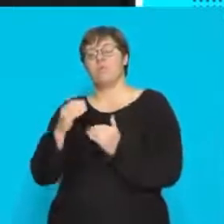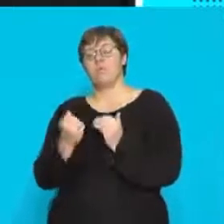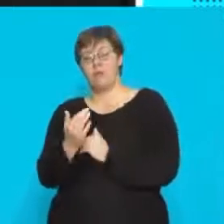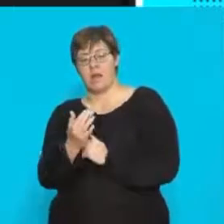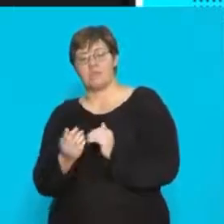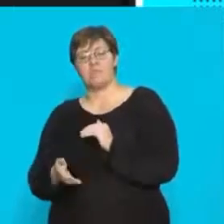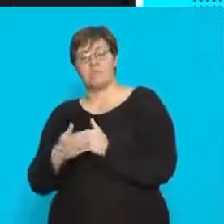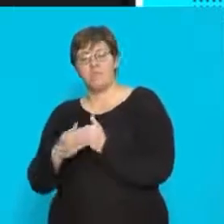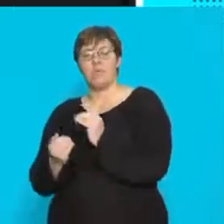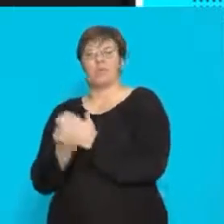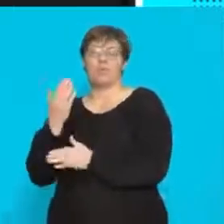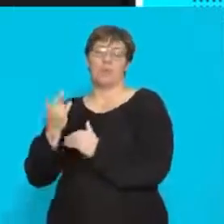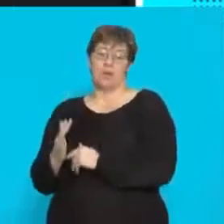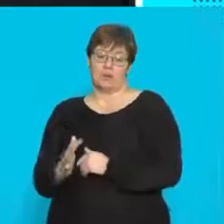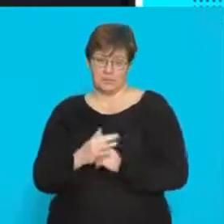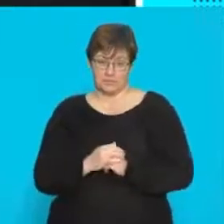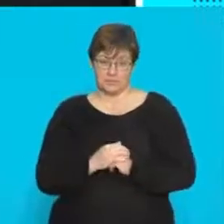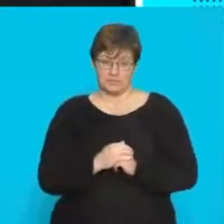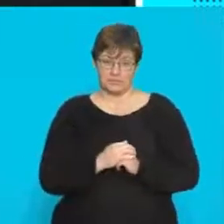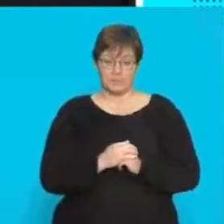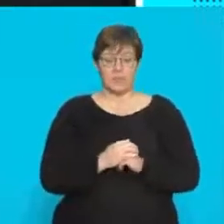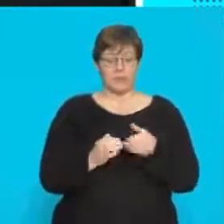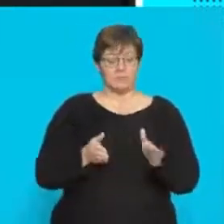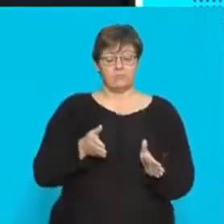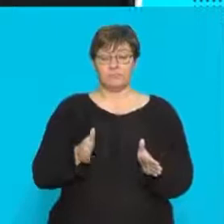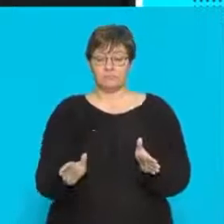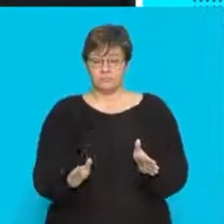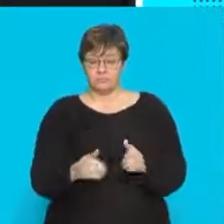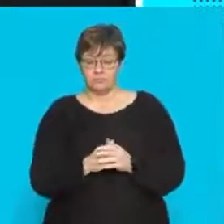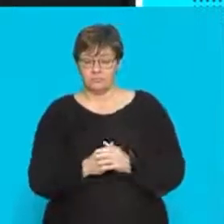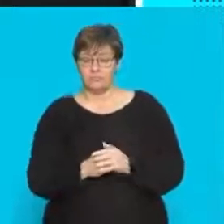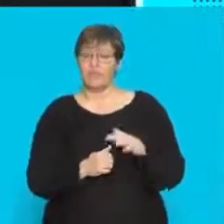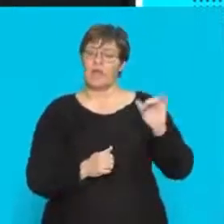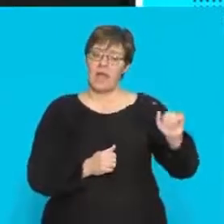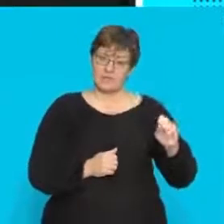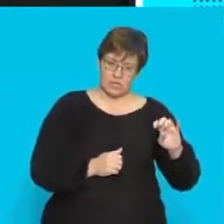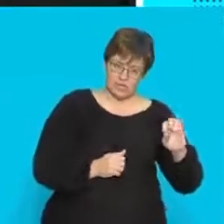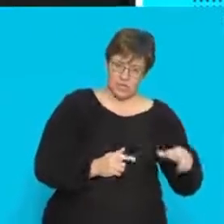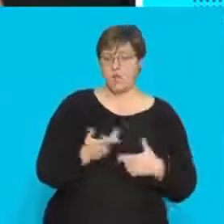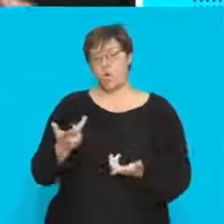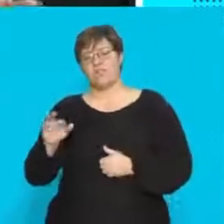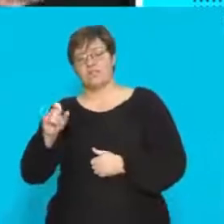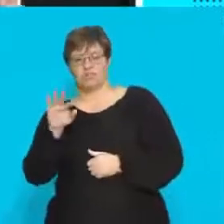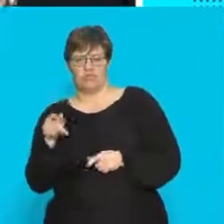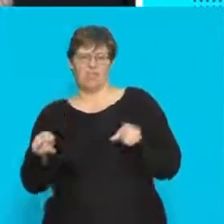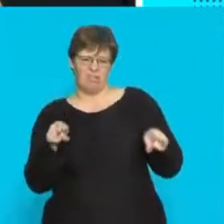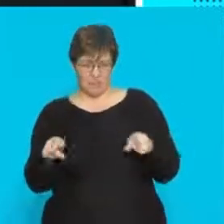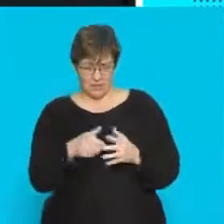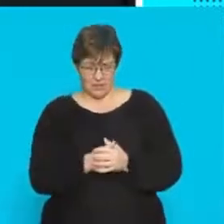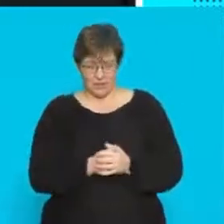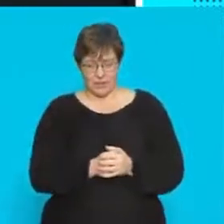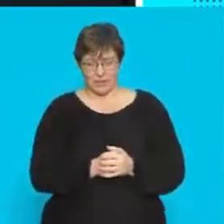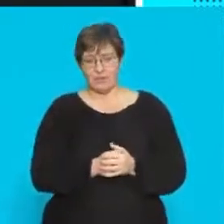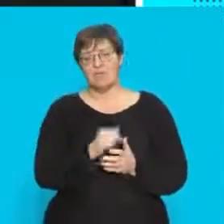right, being able to give rise to another plant. And the two ways in which it can do that is asexual